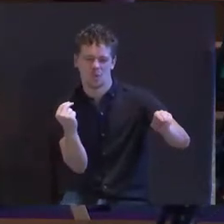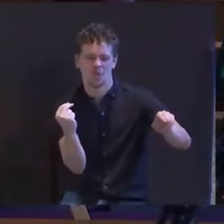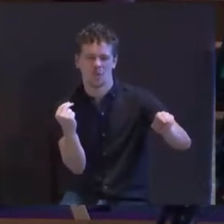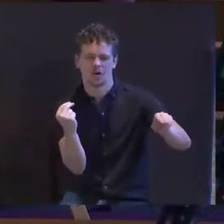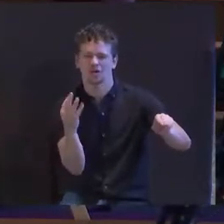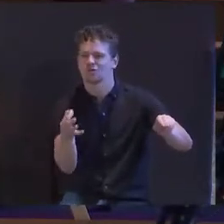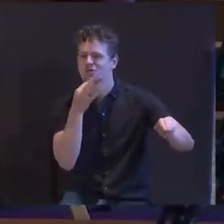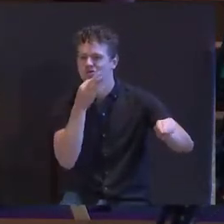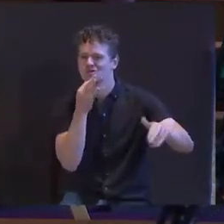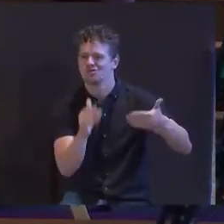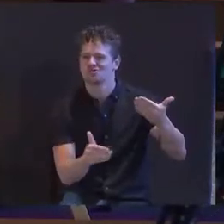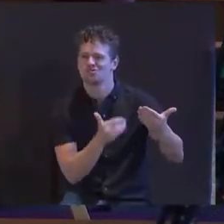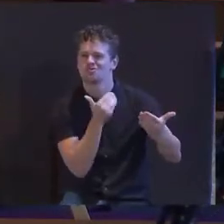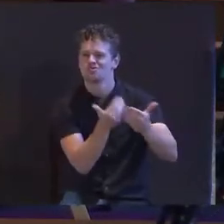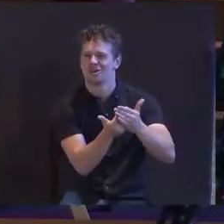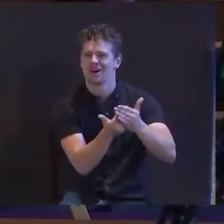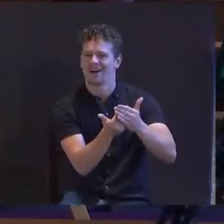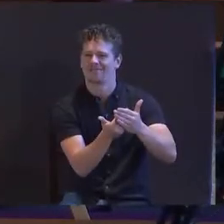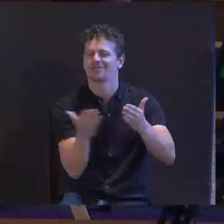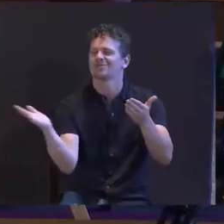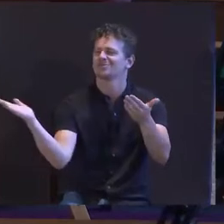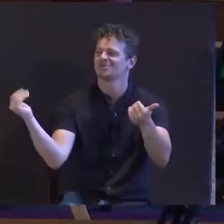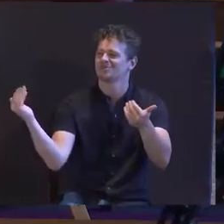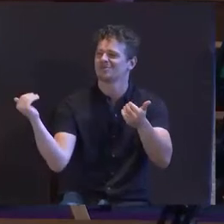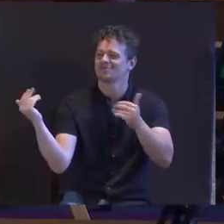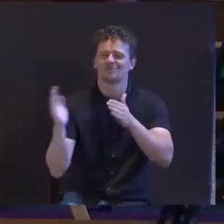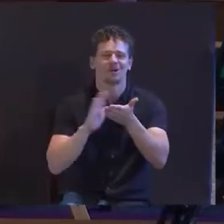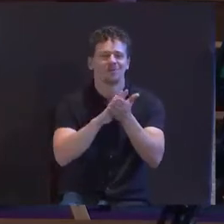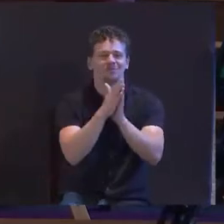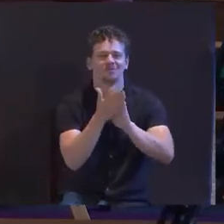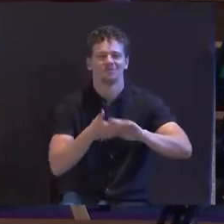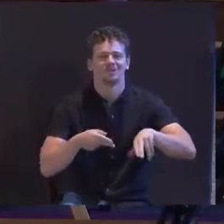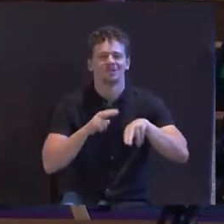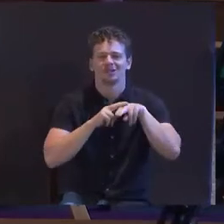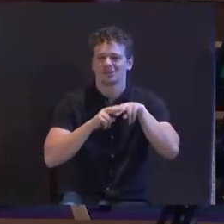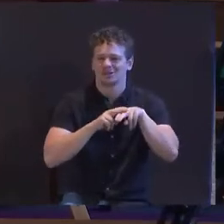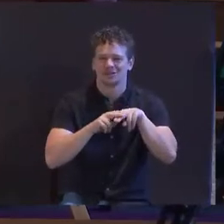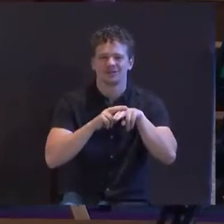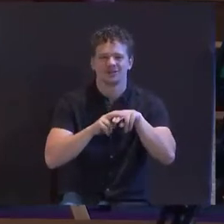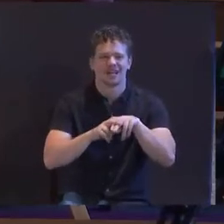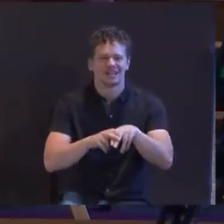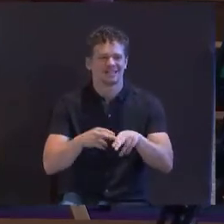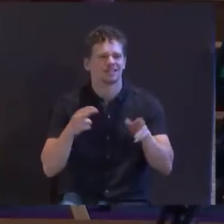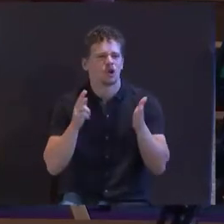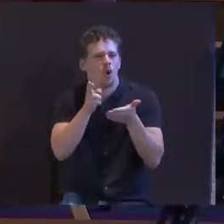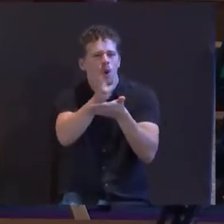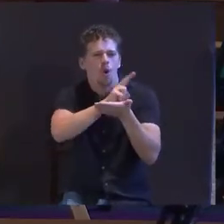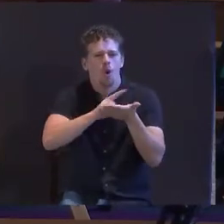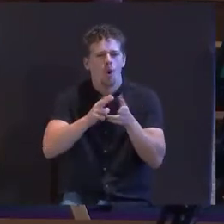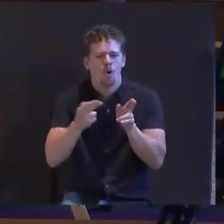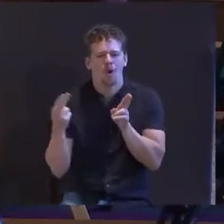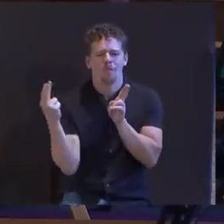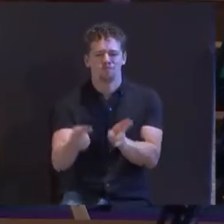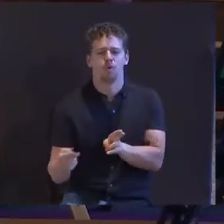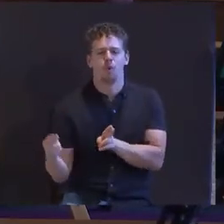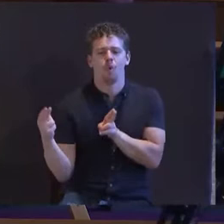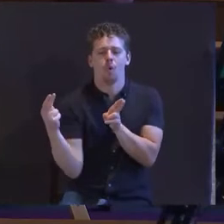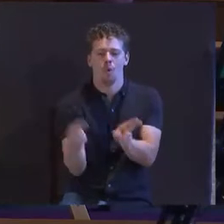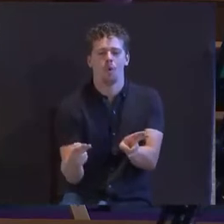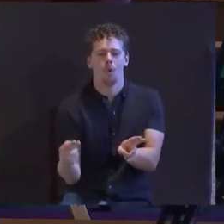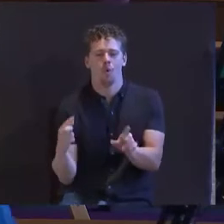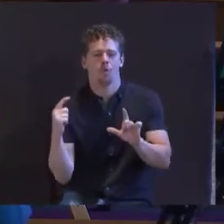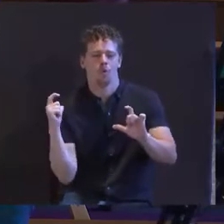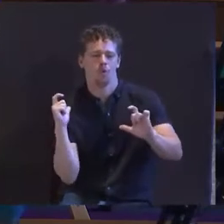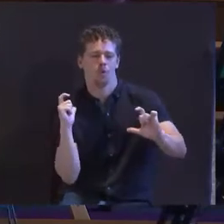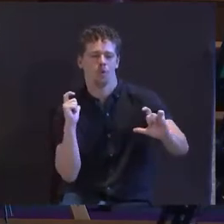Ooh-ah-ee-ah-ooh-ah, come on the peace train. This peace train, holy roller, everyone jump on the peace